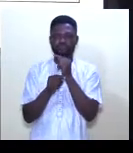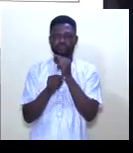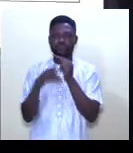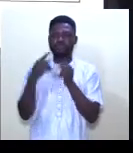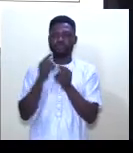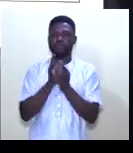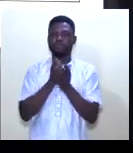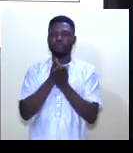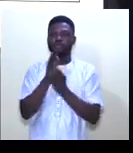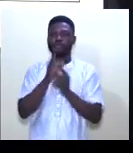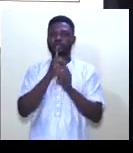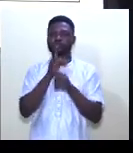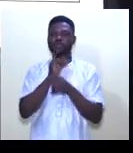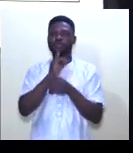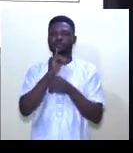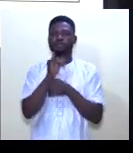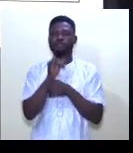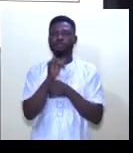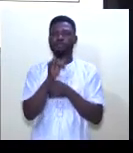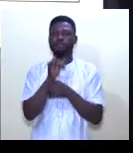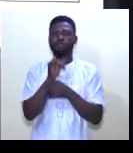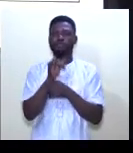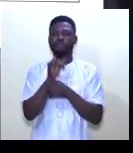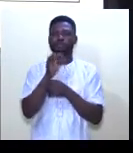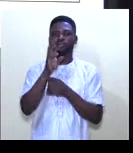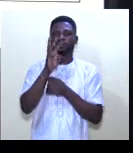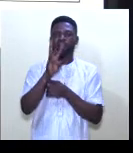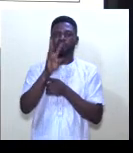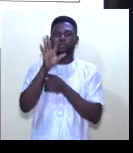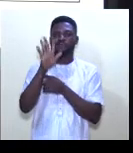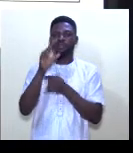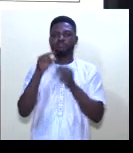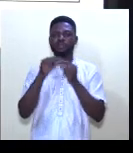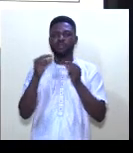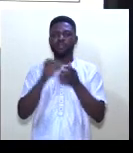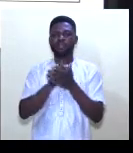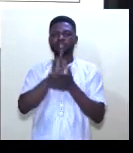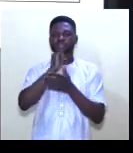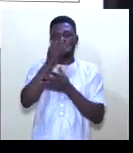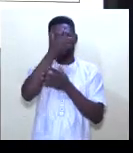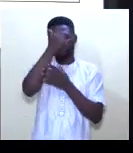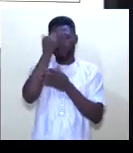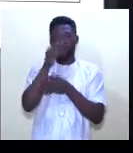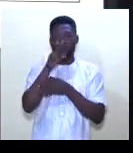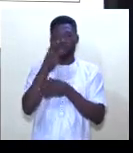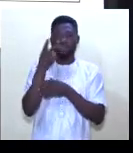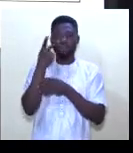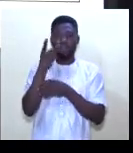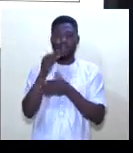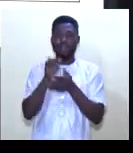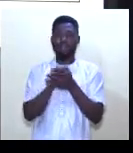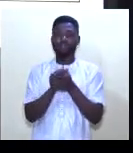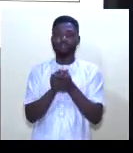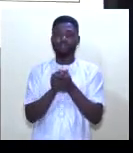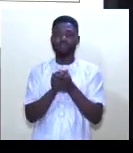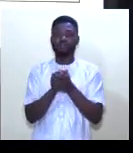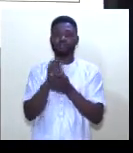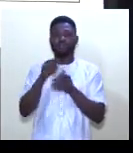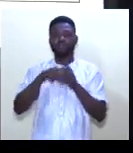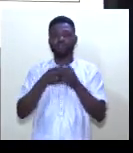end. The correct answer to this, my friend, is 65 degrees. That is because you see